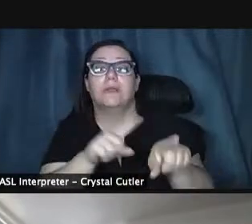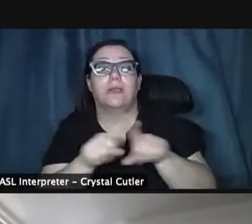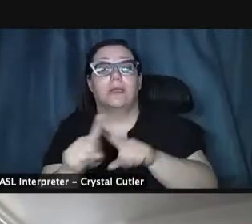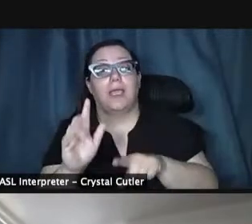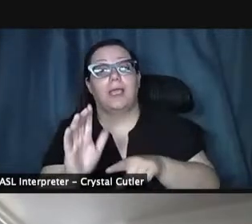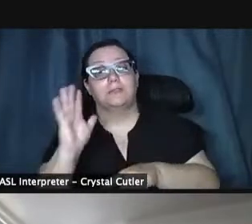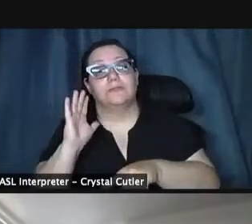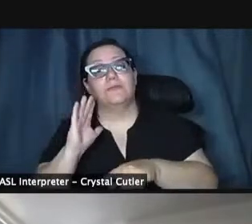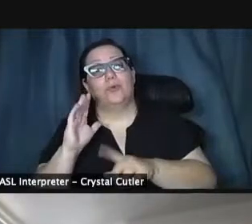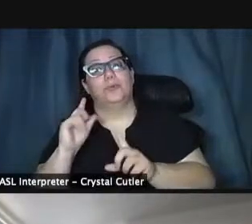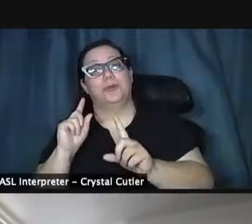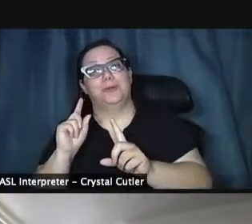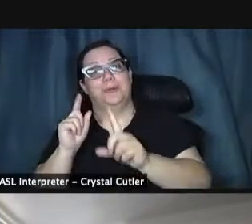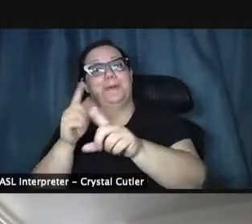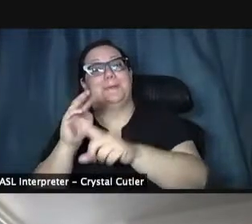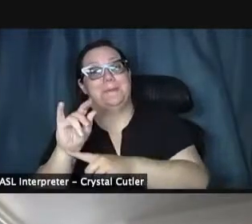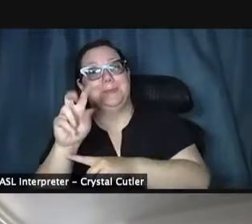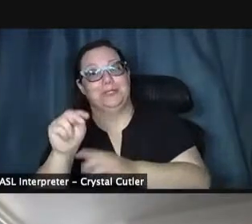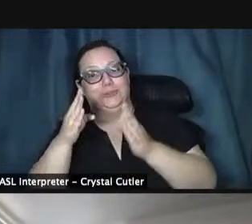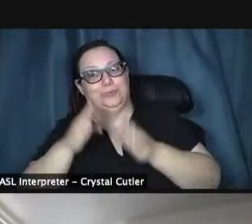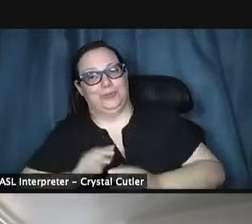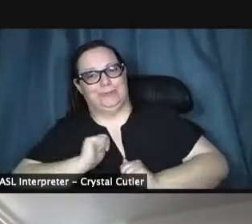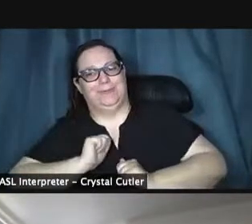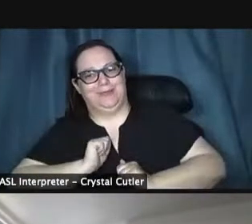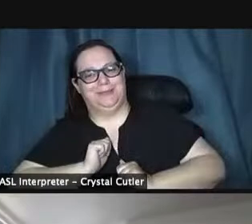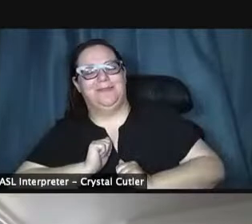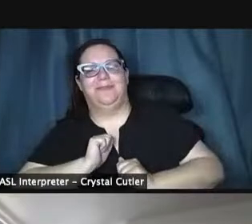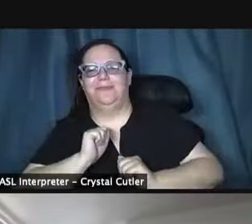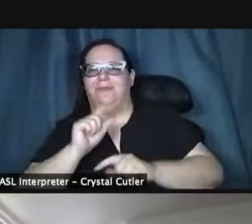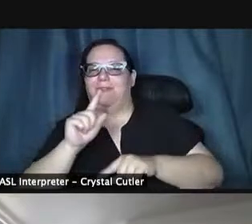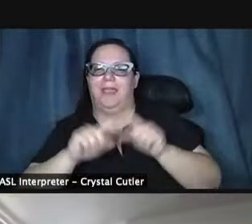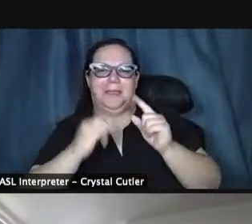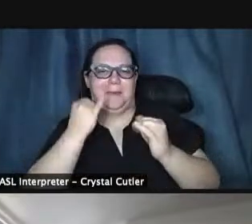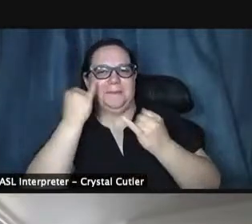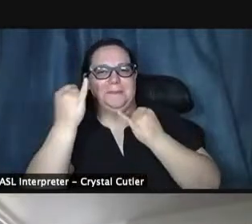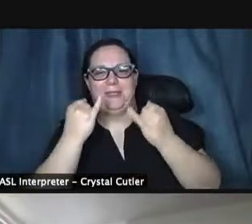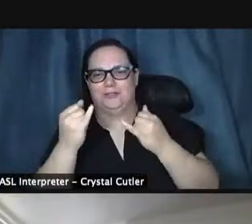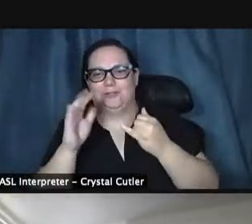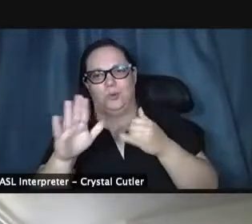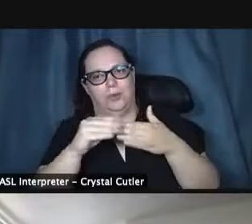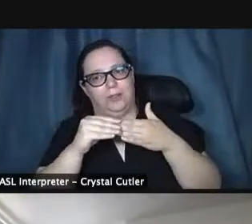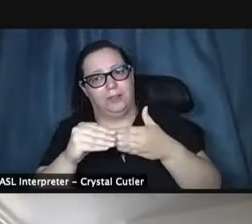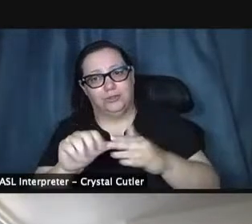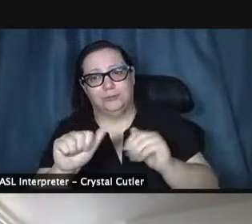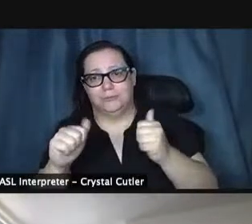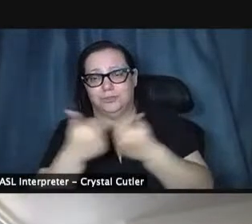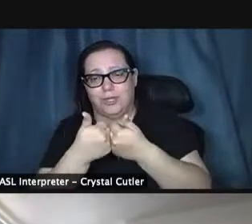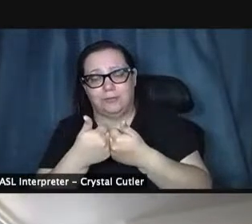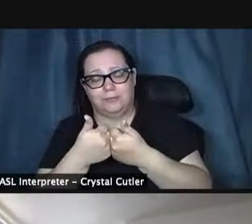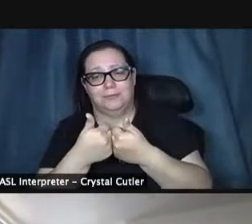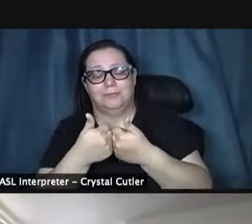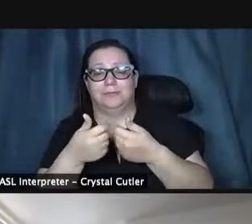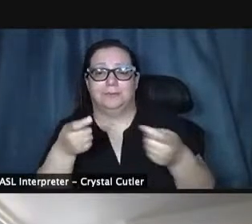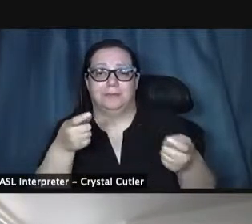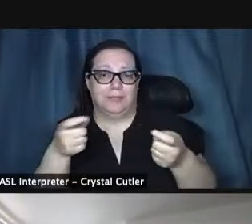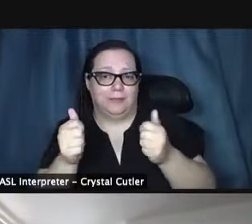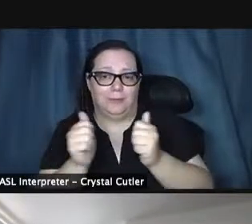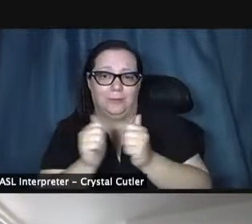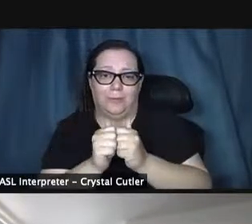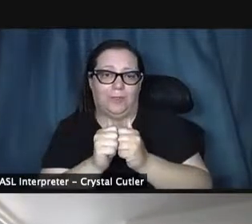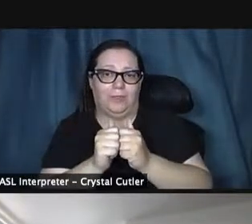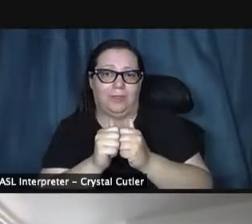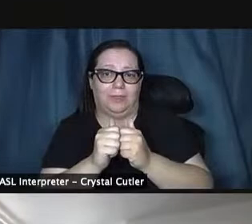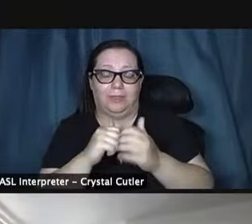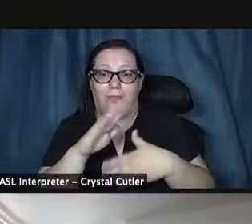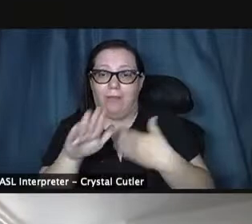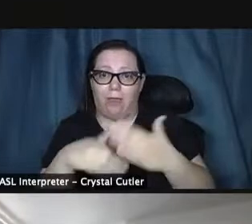mission person myself, I just can't imagine the leadership challenges in dealing with getting